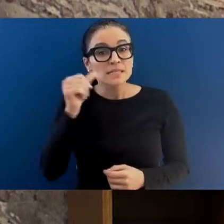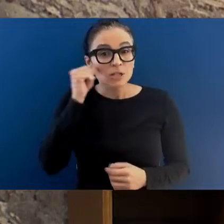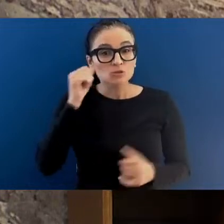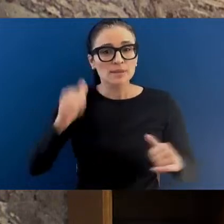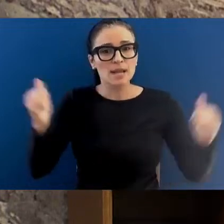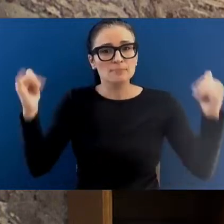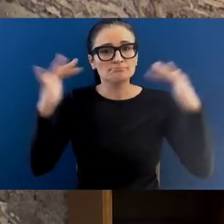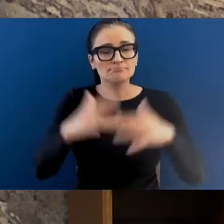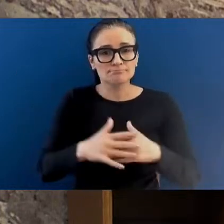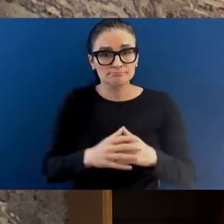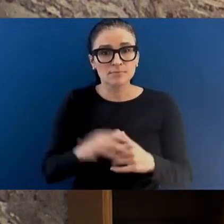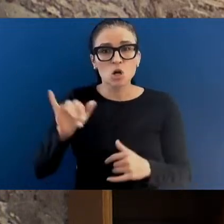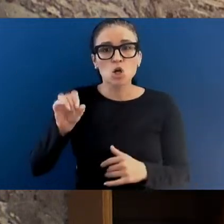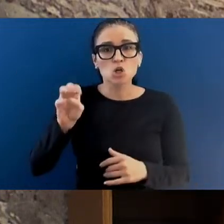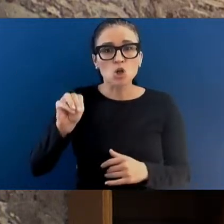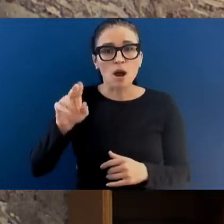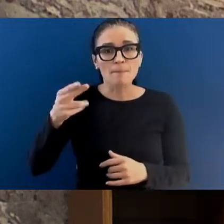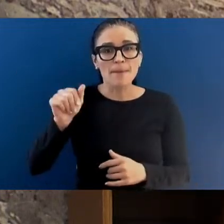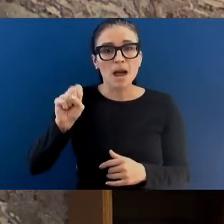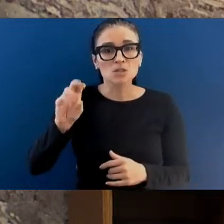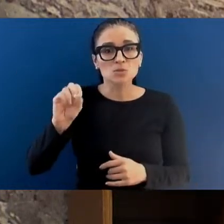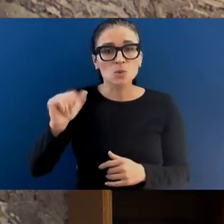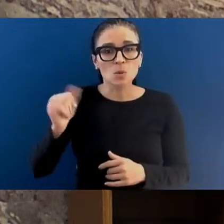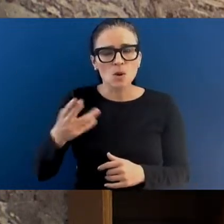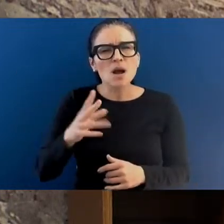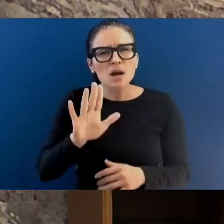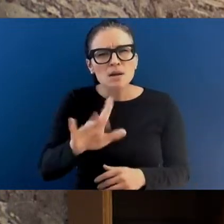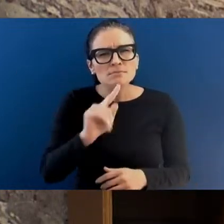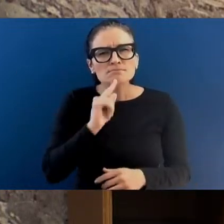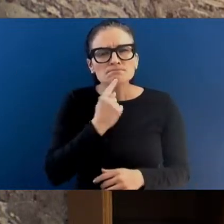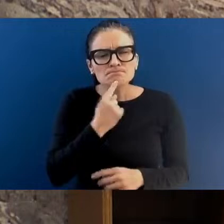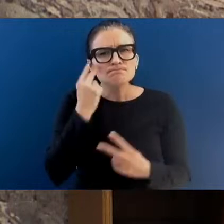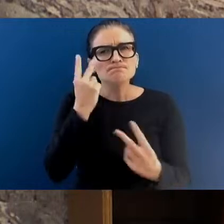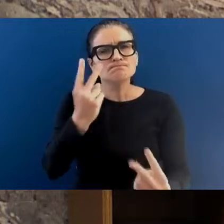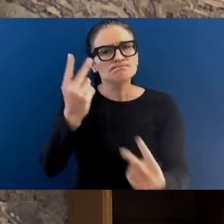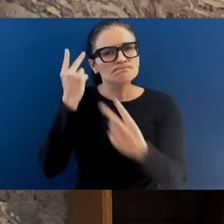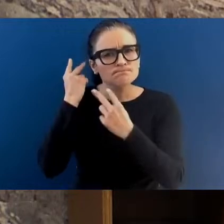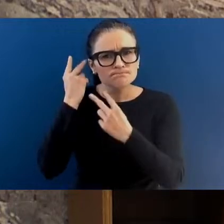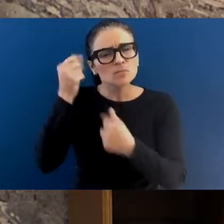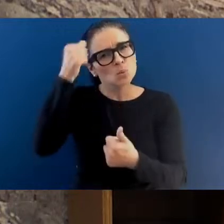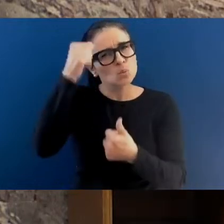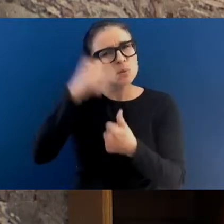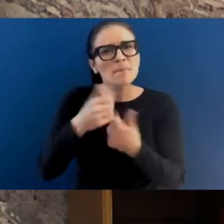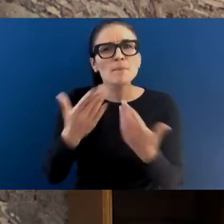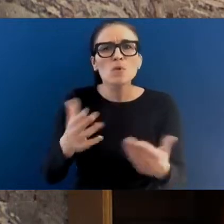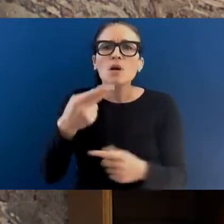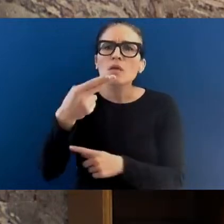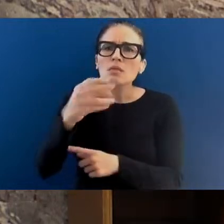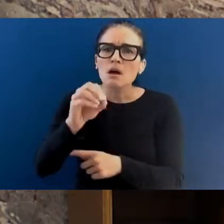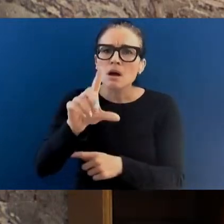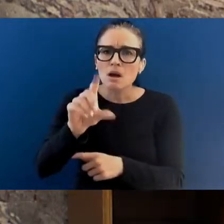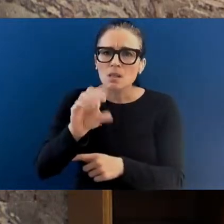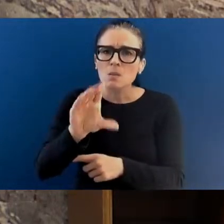solemn date in the calendar to honor and remember